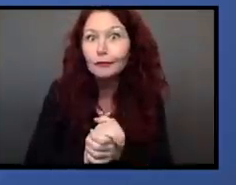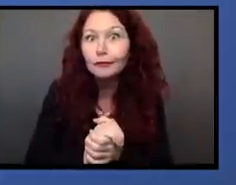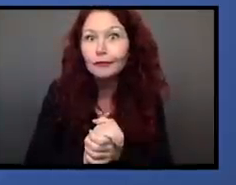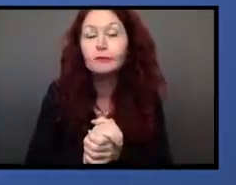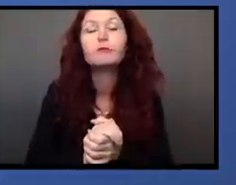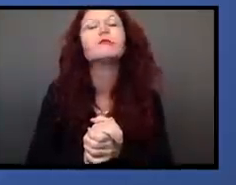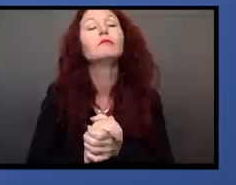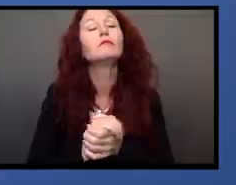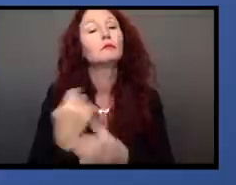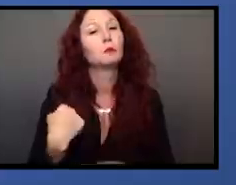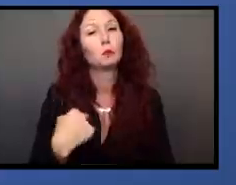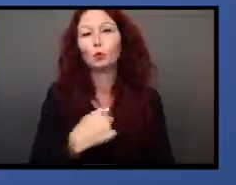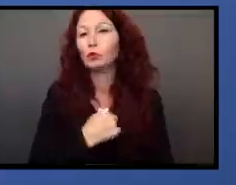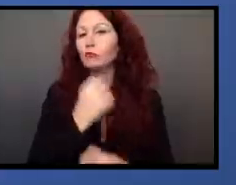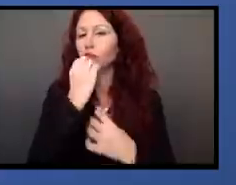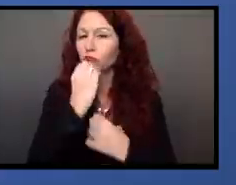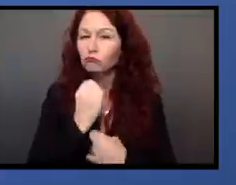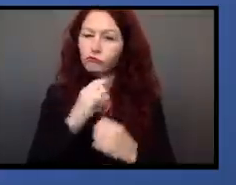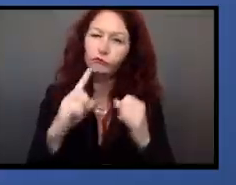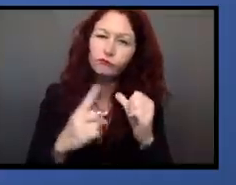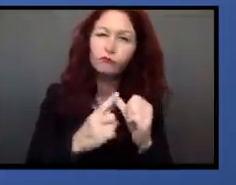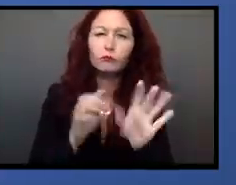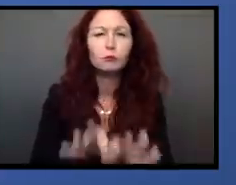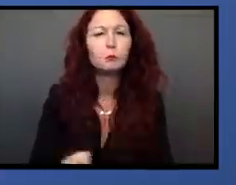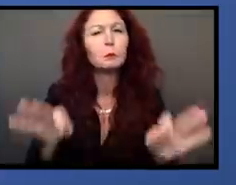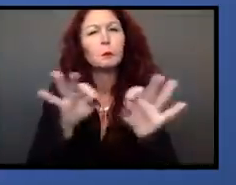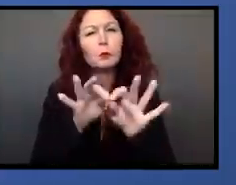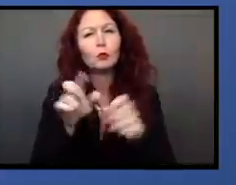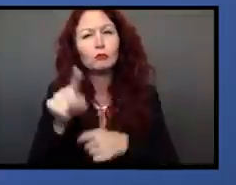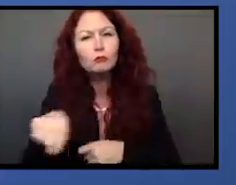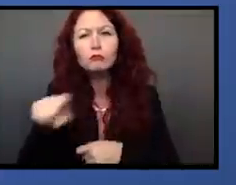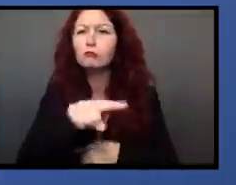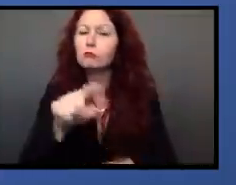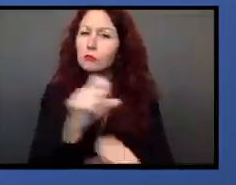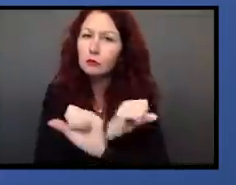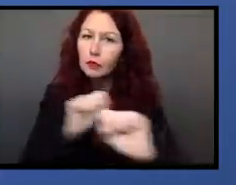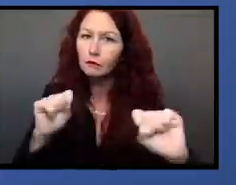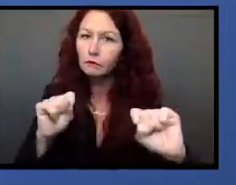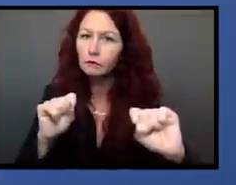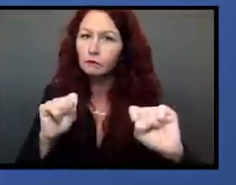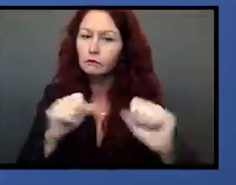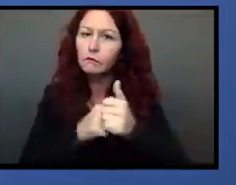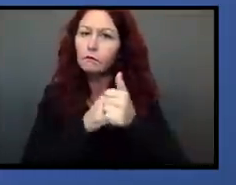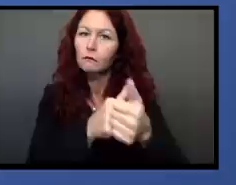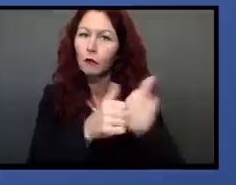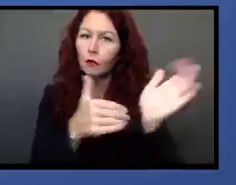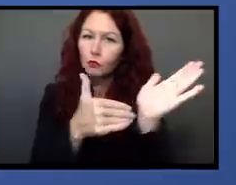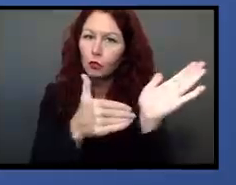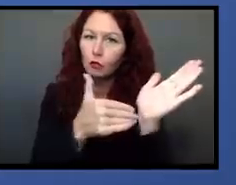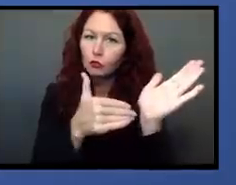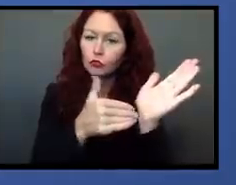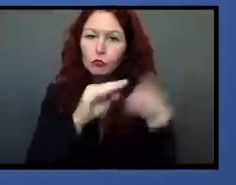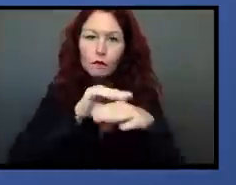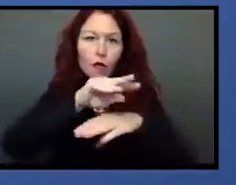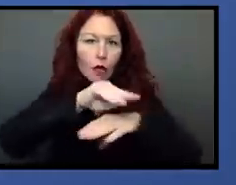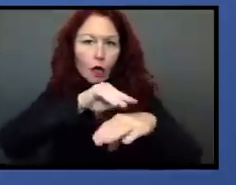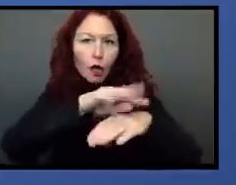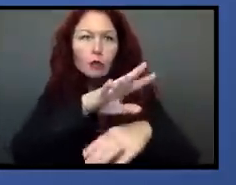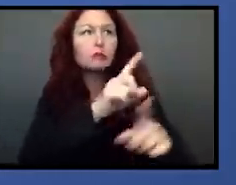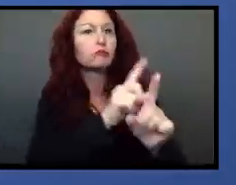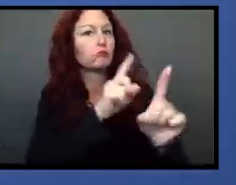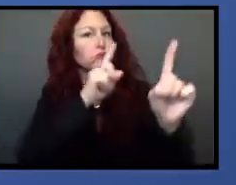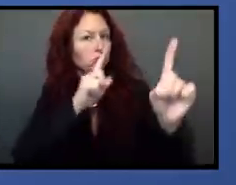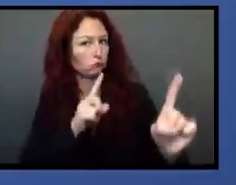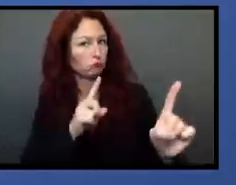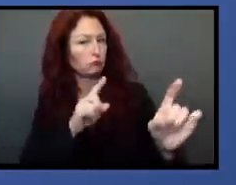parallel fronts in Miami-Dade County, always focused on the health and safety of our residents based on the best medical advice possible. As